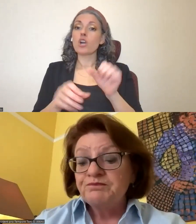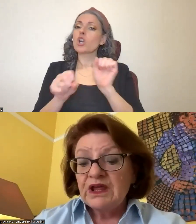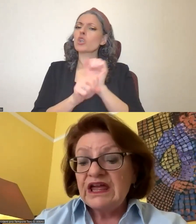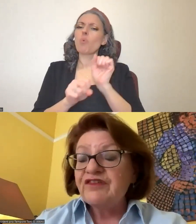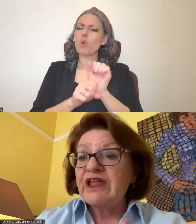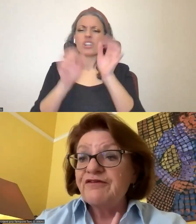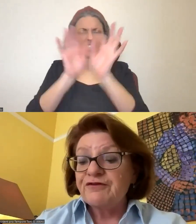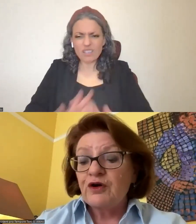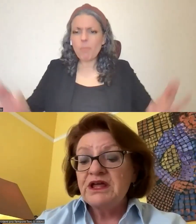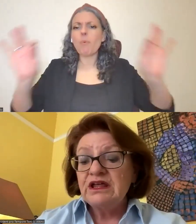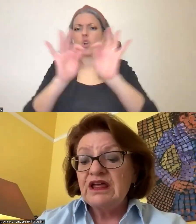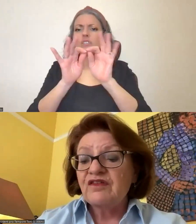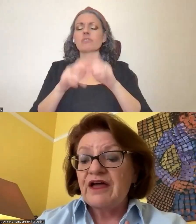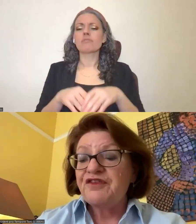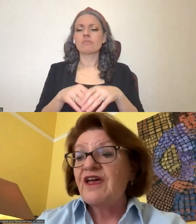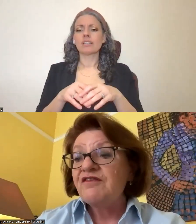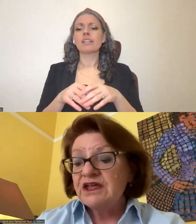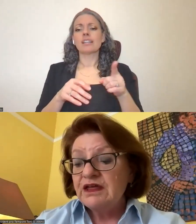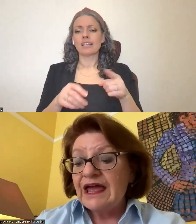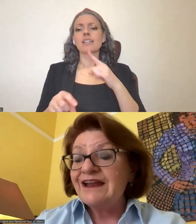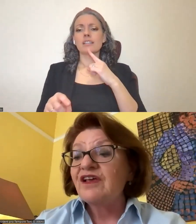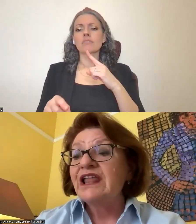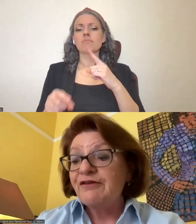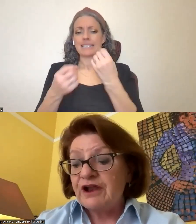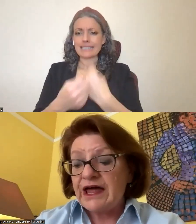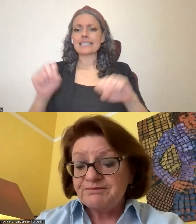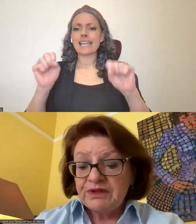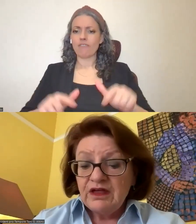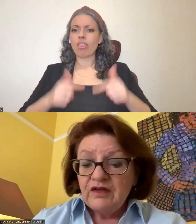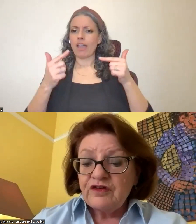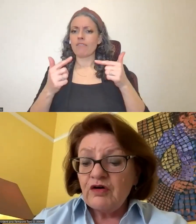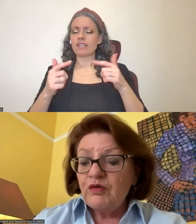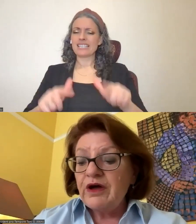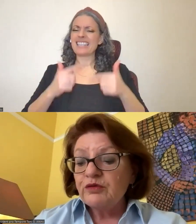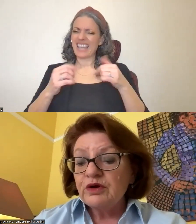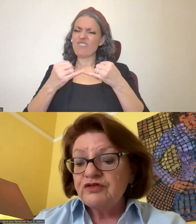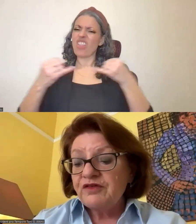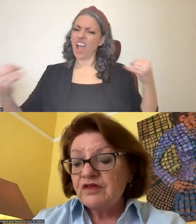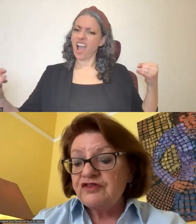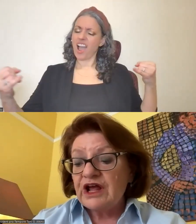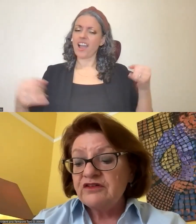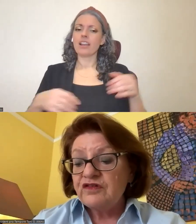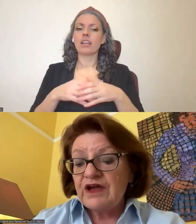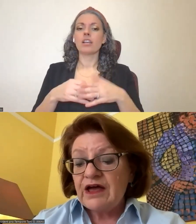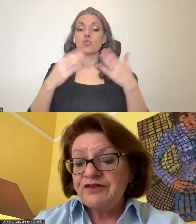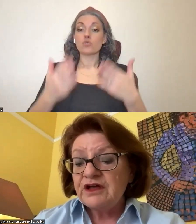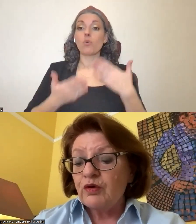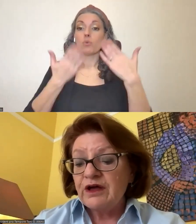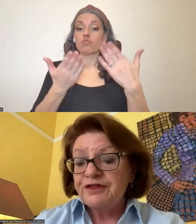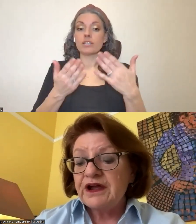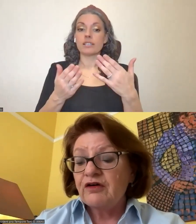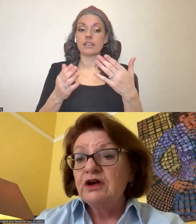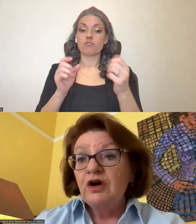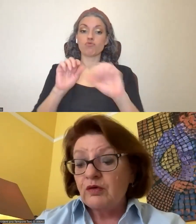critical. It's life affirming, it's life saving, and it's a lifeline. So whether we're addressing the challenges of housing